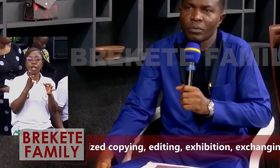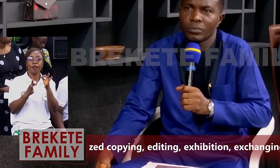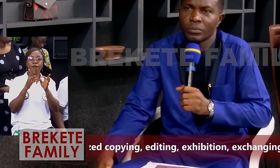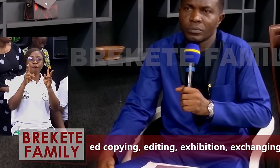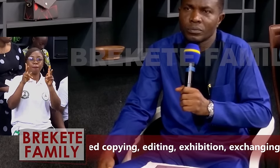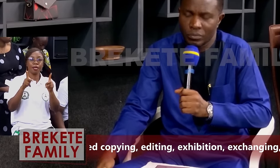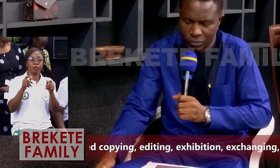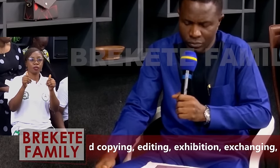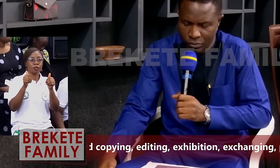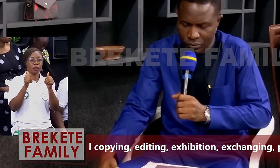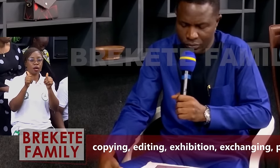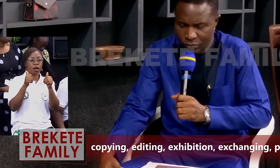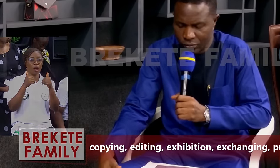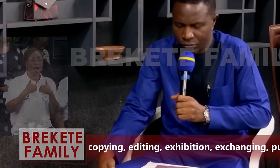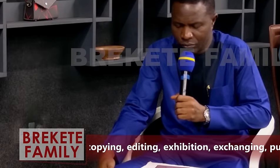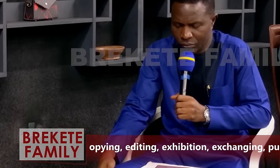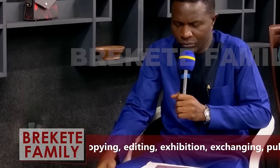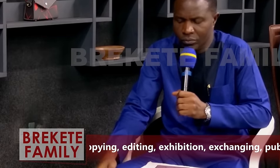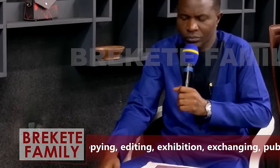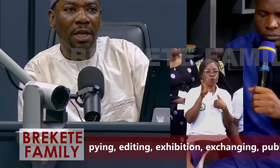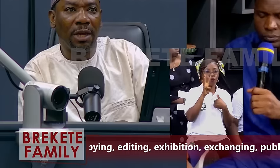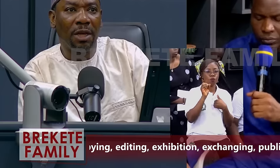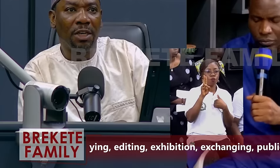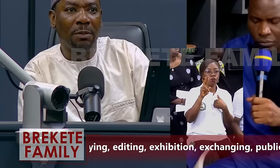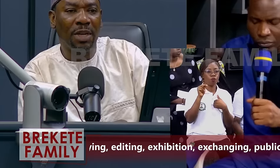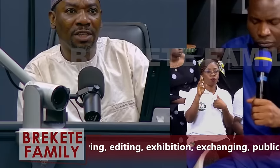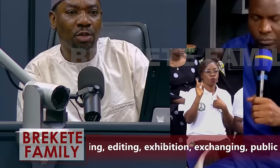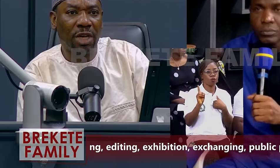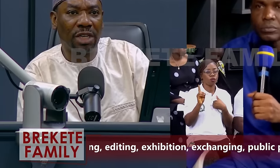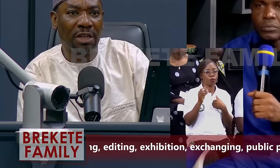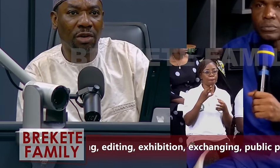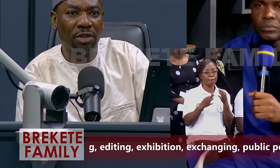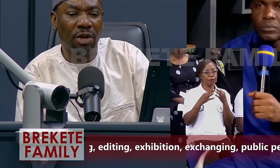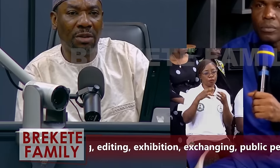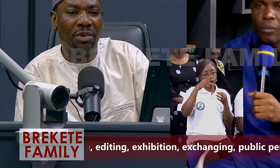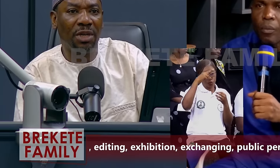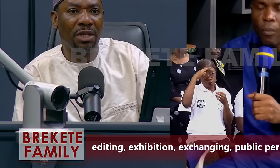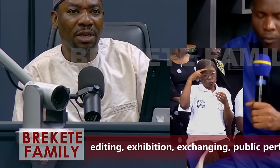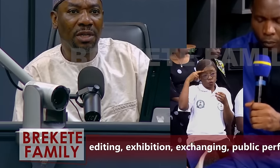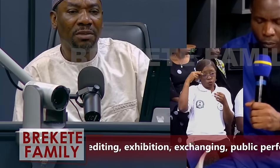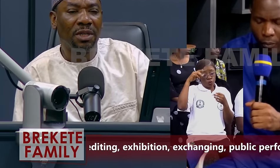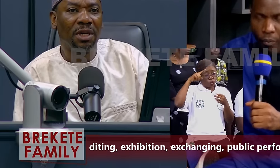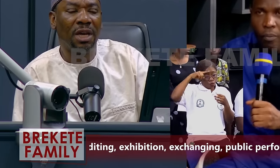get wound, you get wound, the person sweat, touch you,